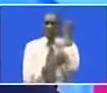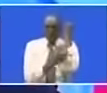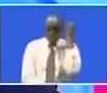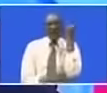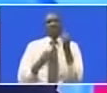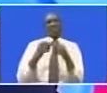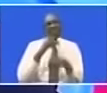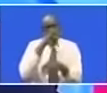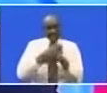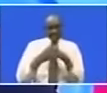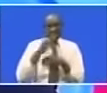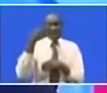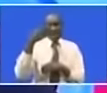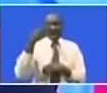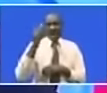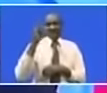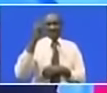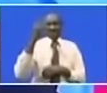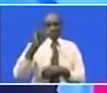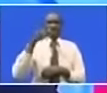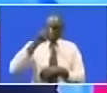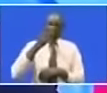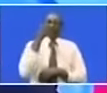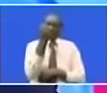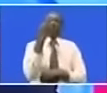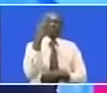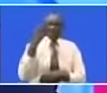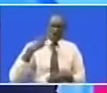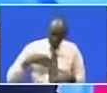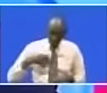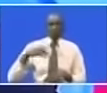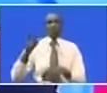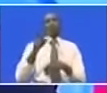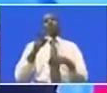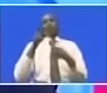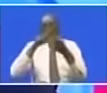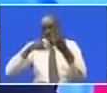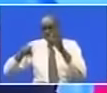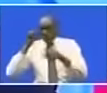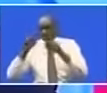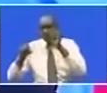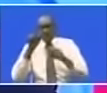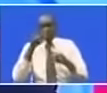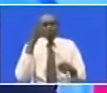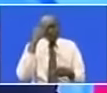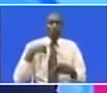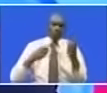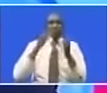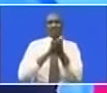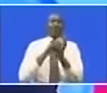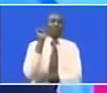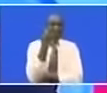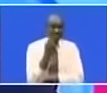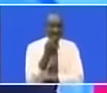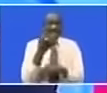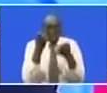Haiti are sifting through 53 candidates to replace incumbent Michel Martelly. And in Congo Brazzaville,